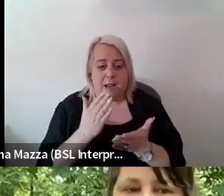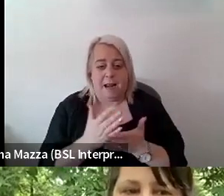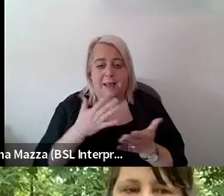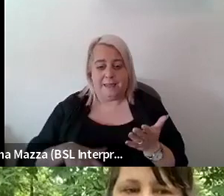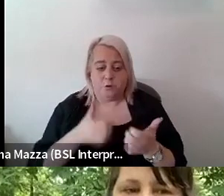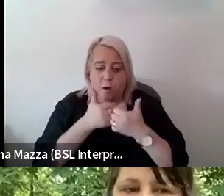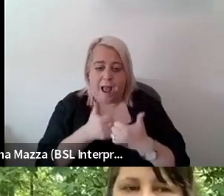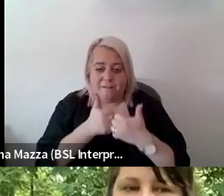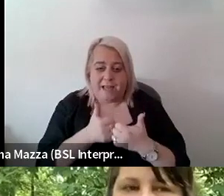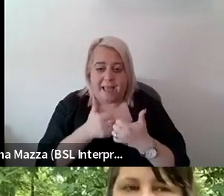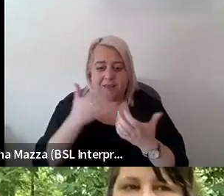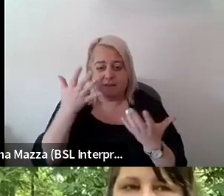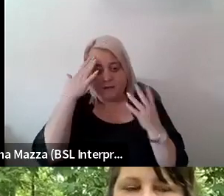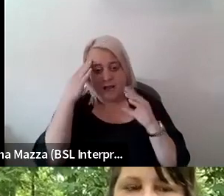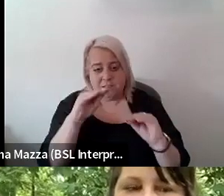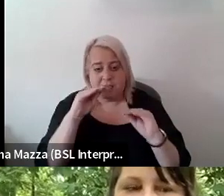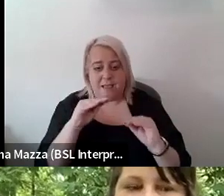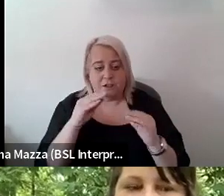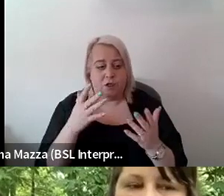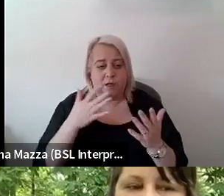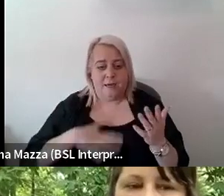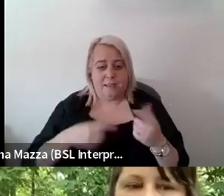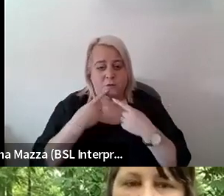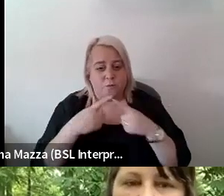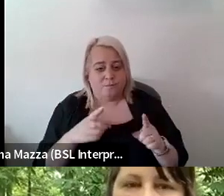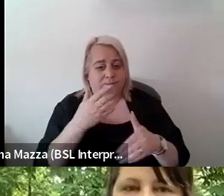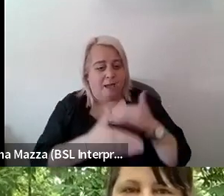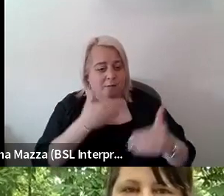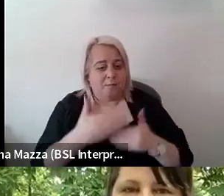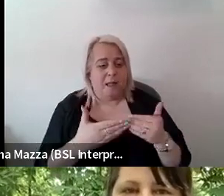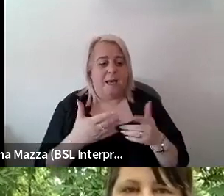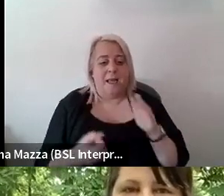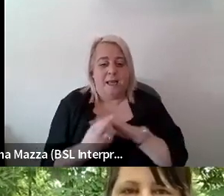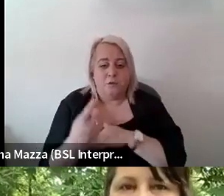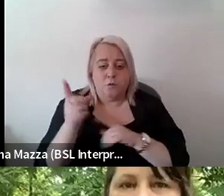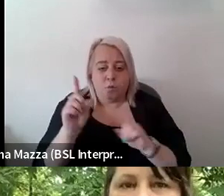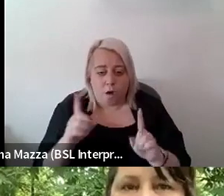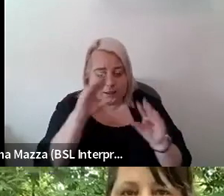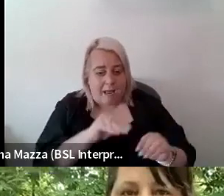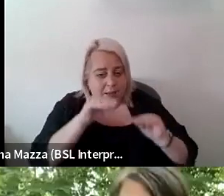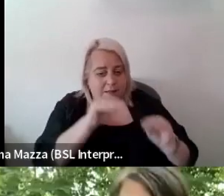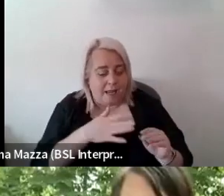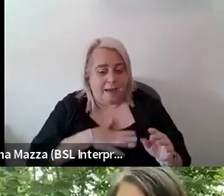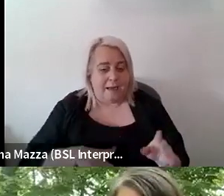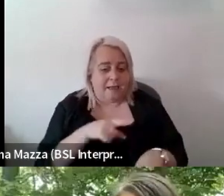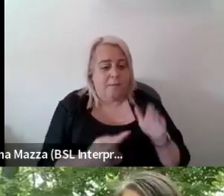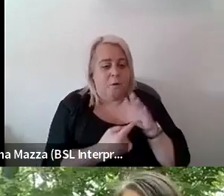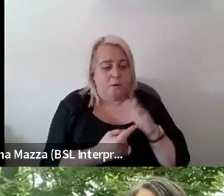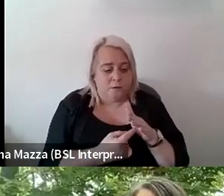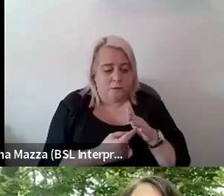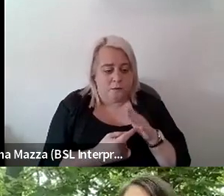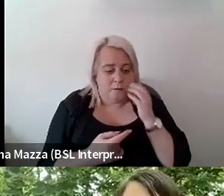education. So they need to understand what the issues are, and then you need to educate with them as how to get things right. So two examples that Holly gave